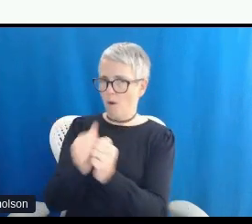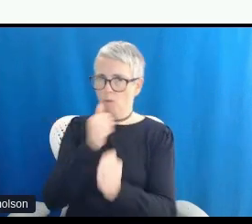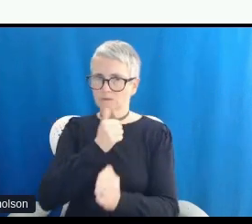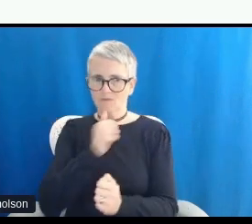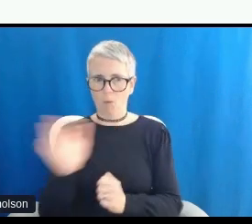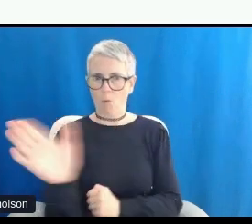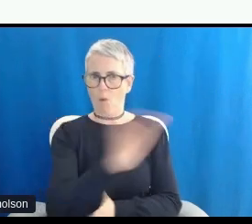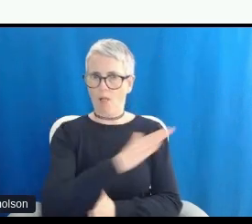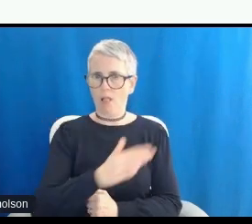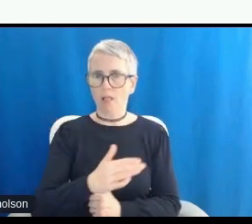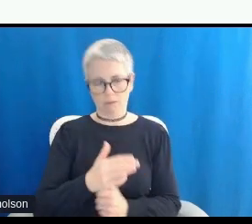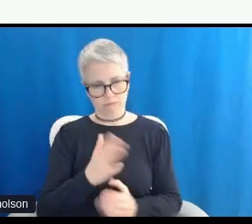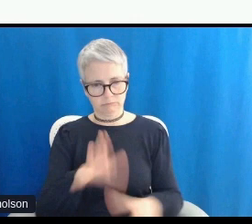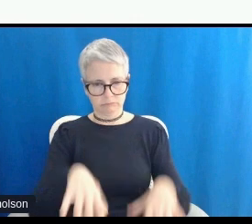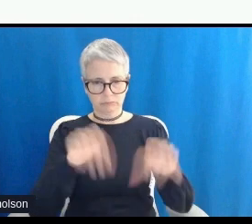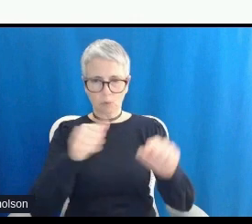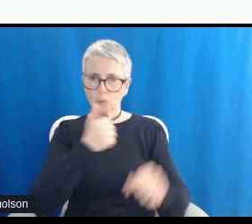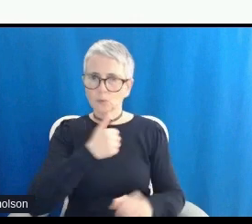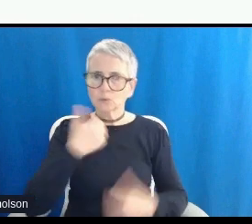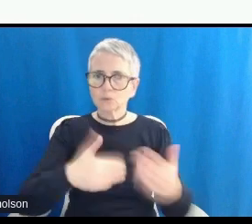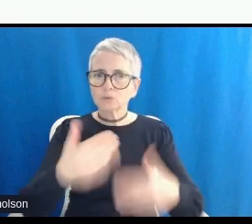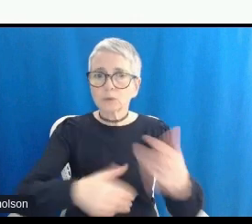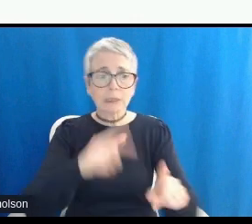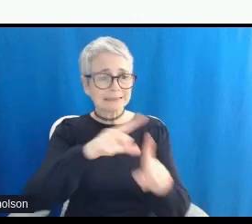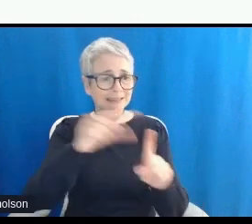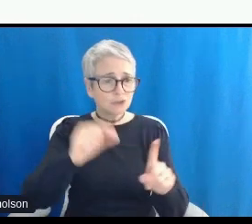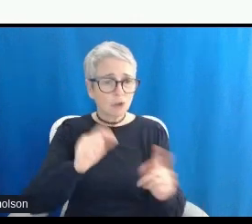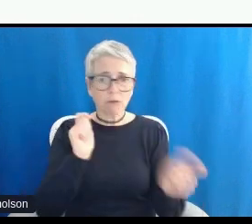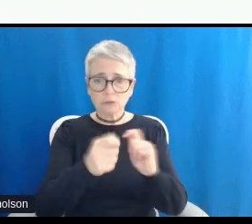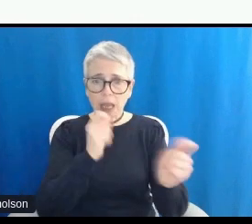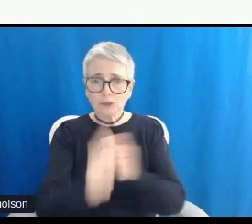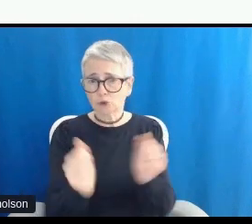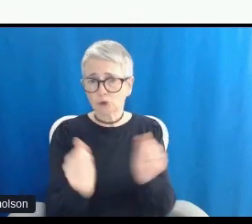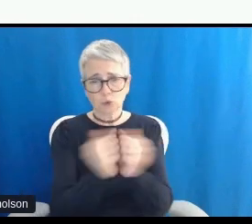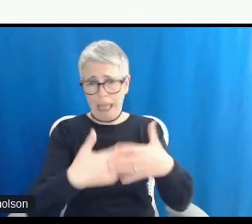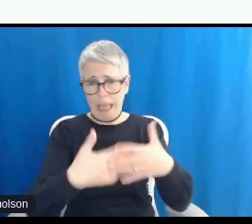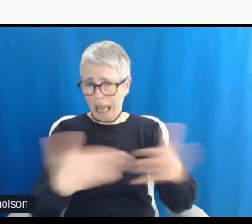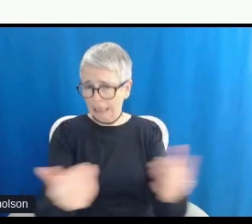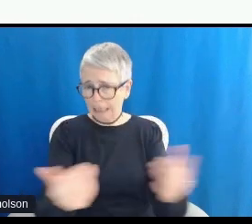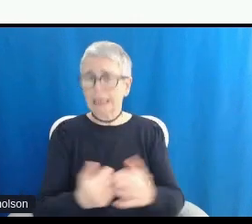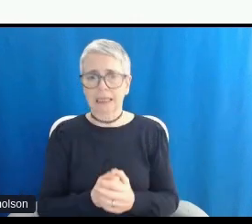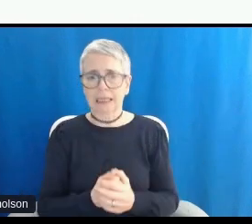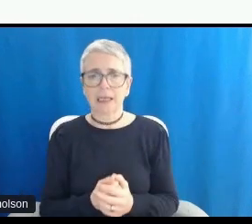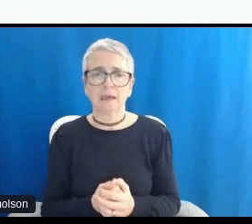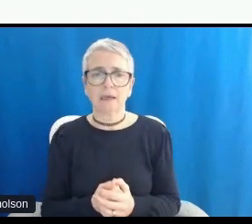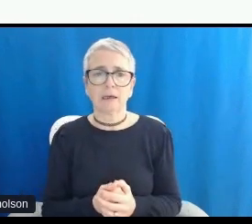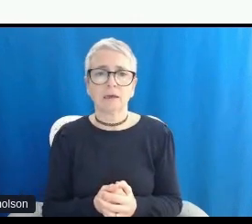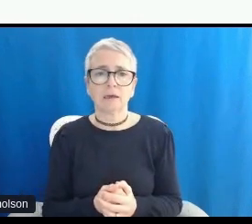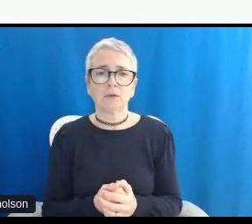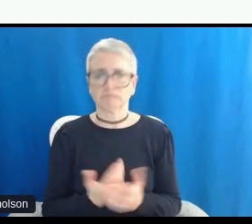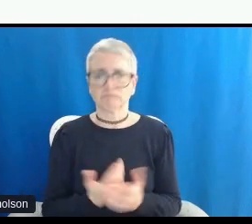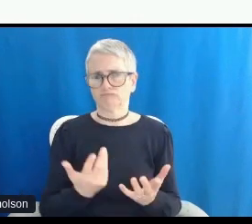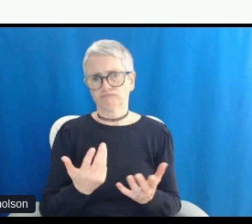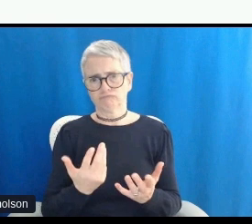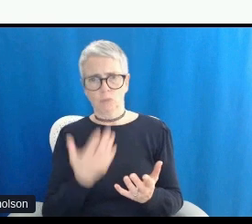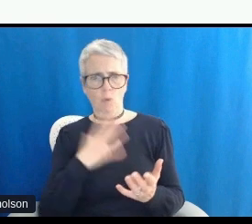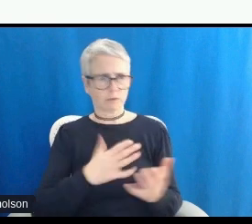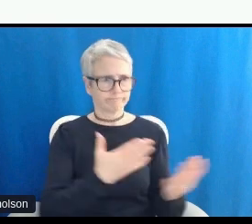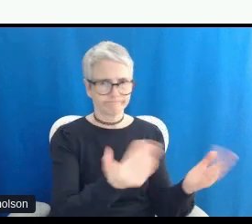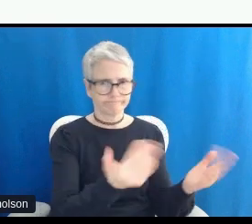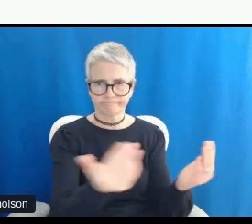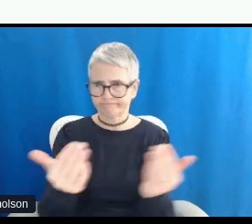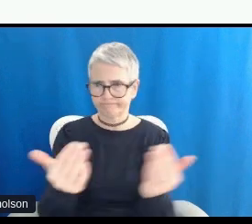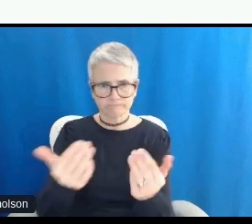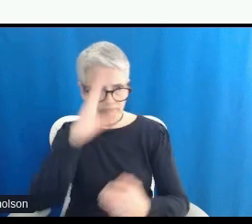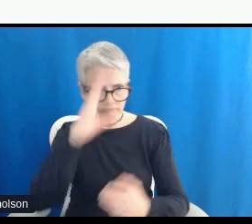systems and other digital tools that evaluates them for accessibility and usability. We invite regular feedback from team members about